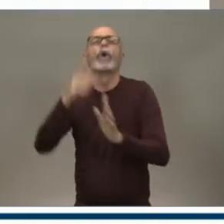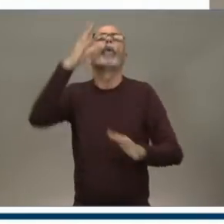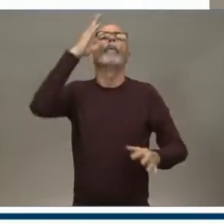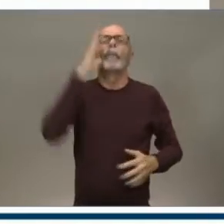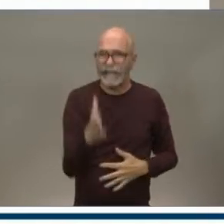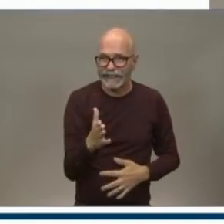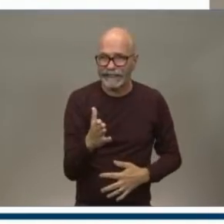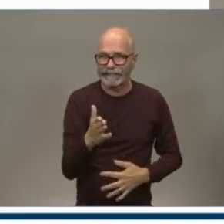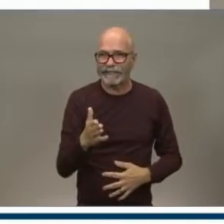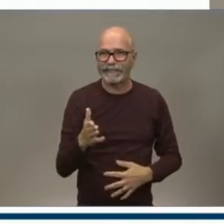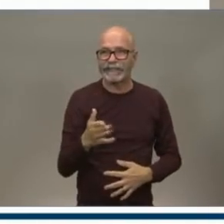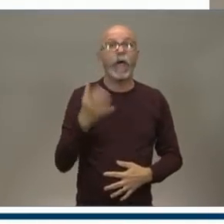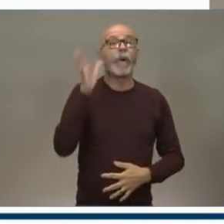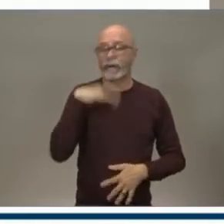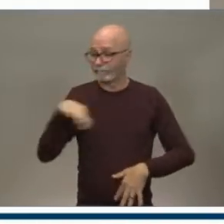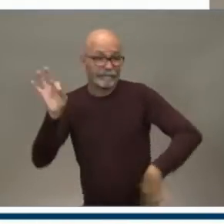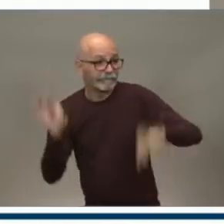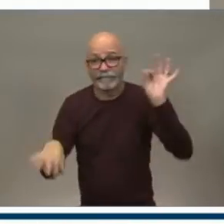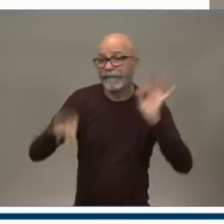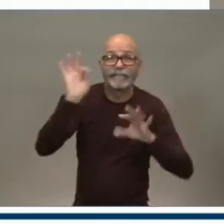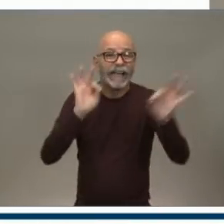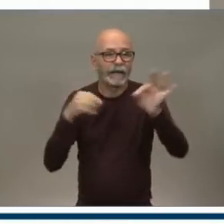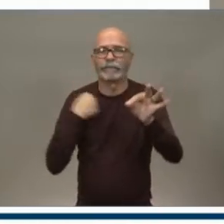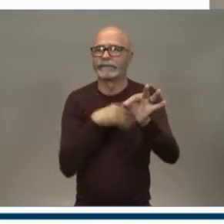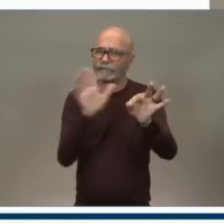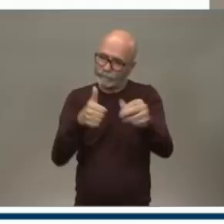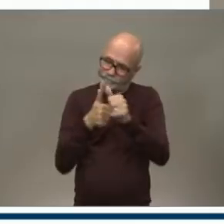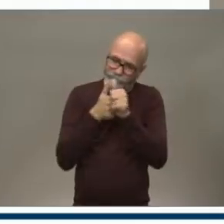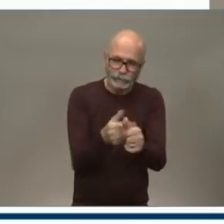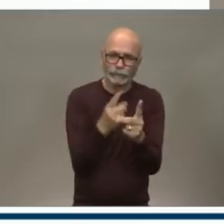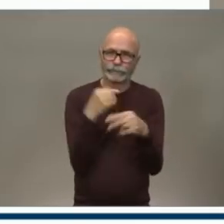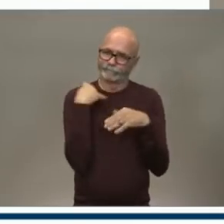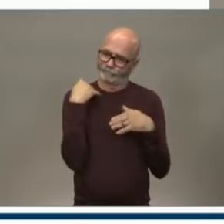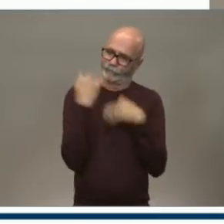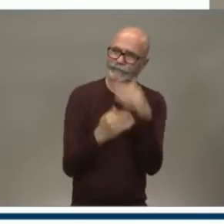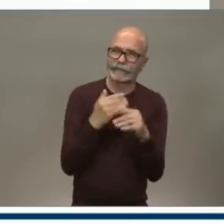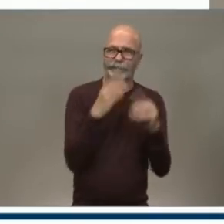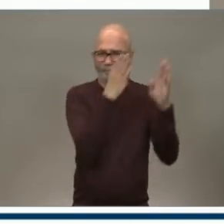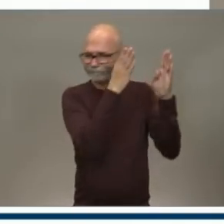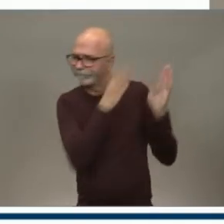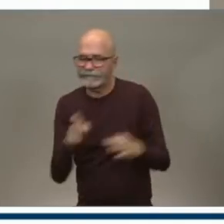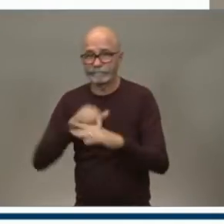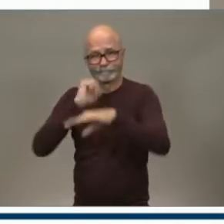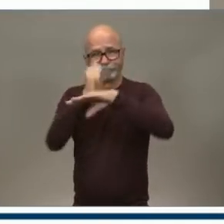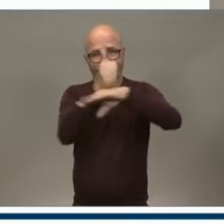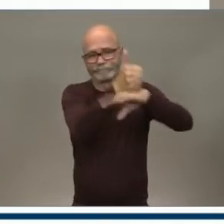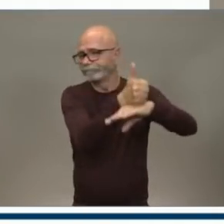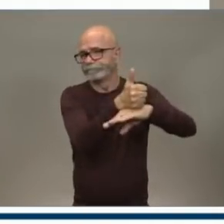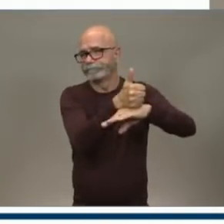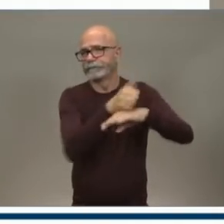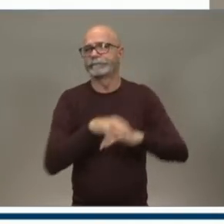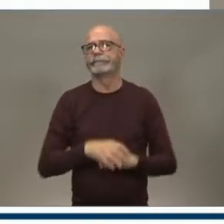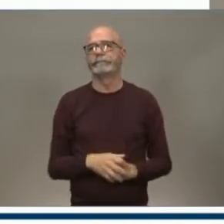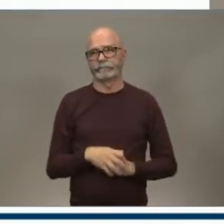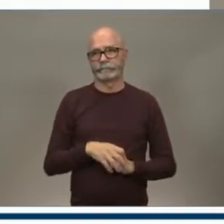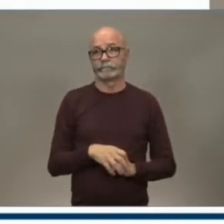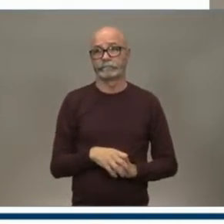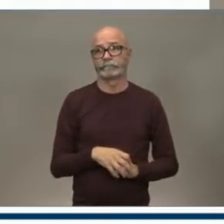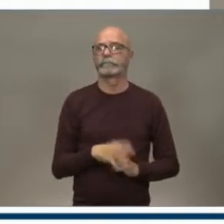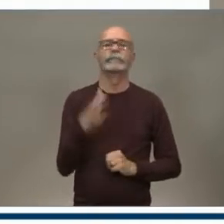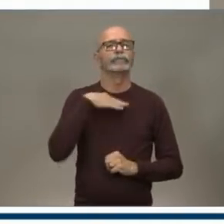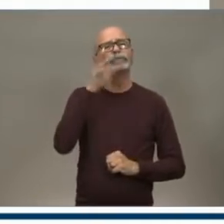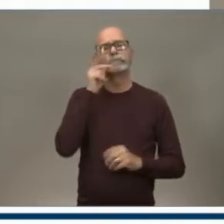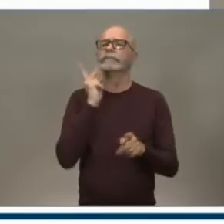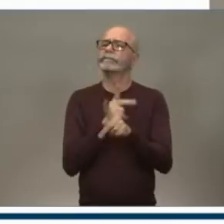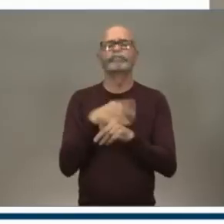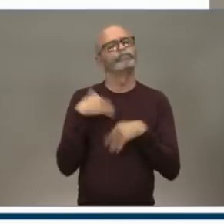became aware of these cases yesterday, and that we'll continue to follow those established protocols in the days to come, if and